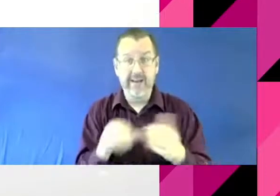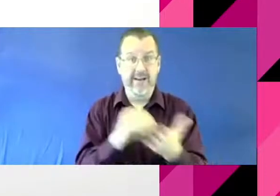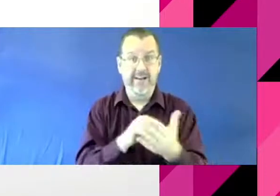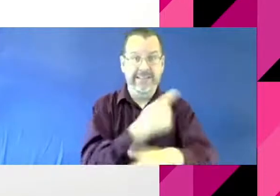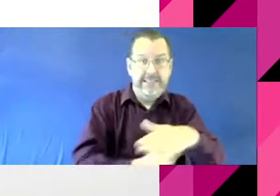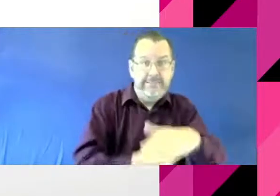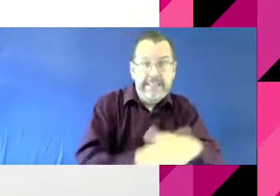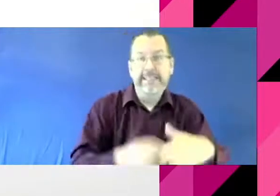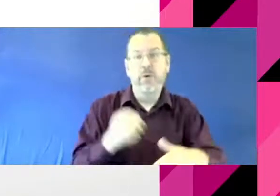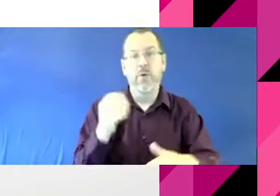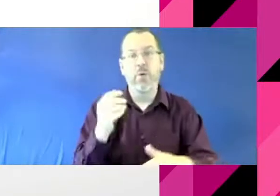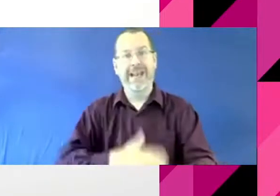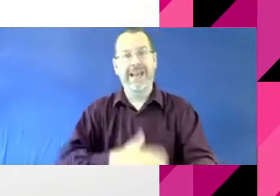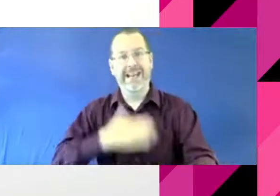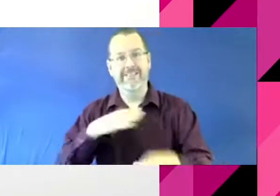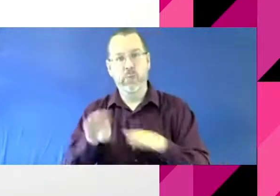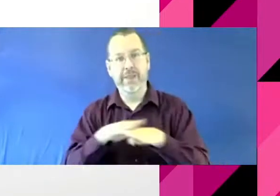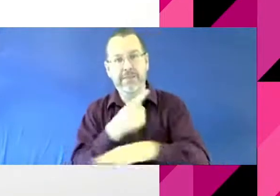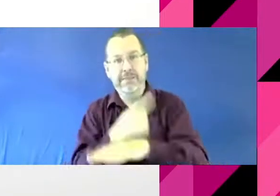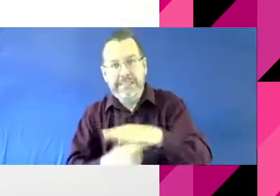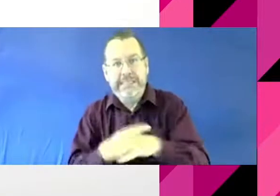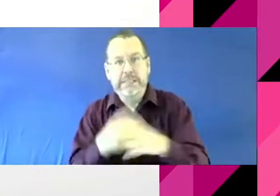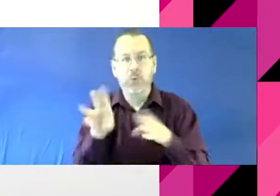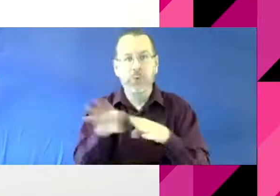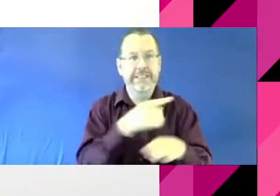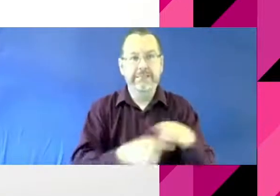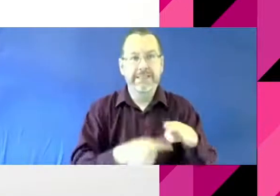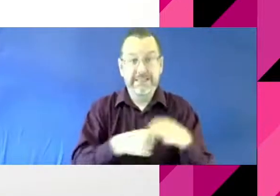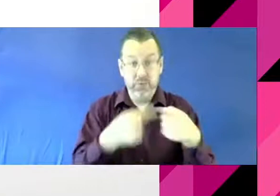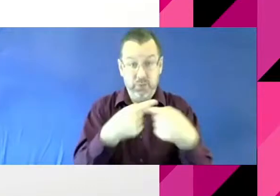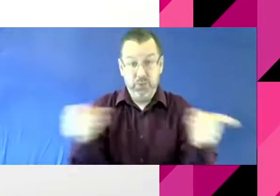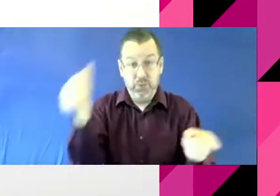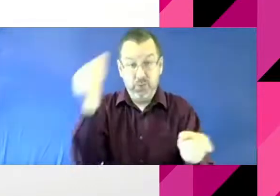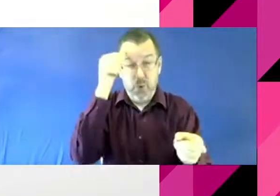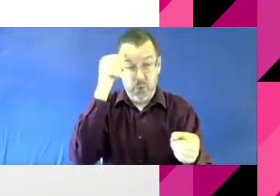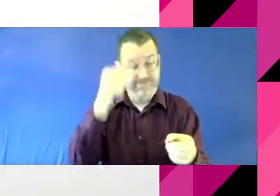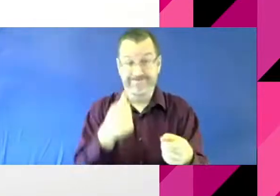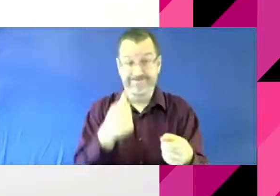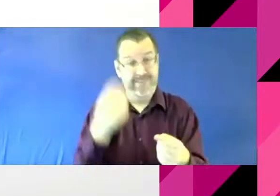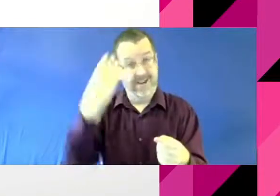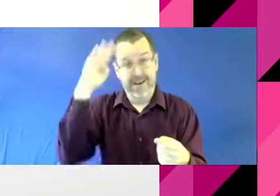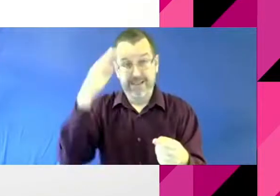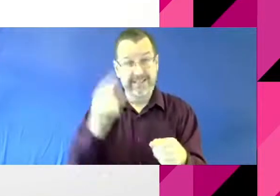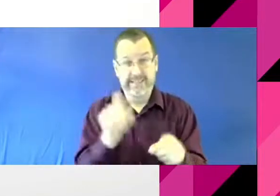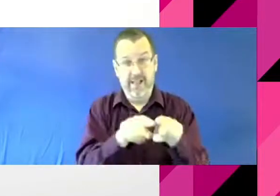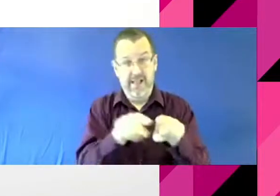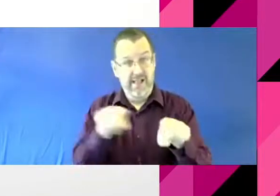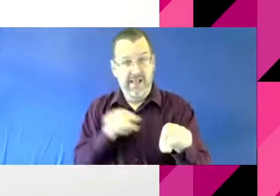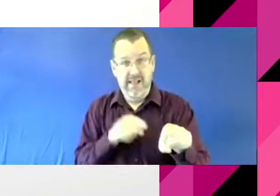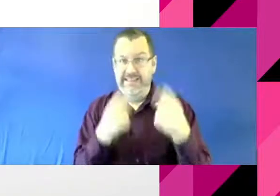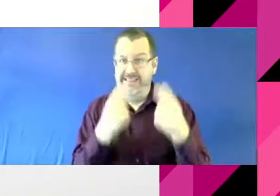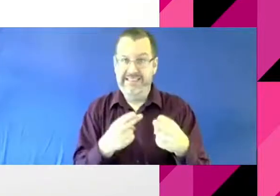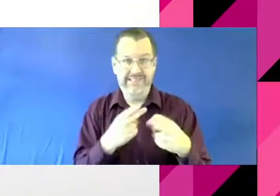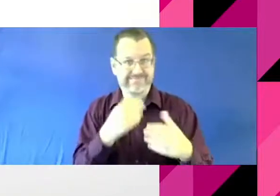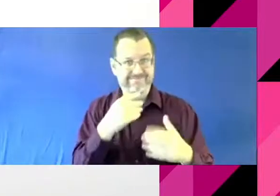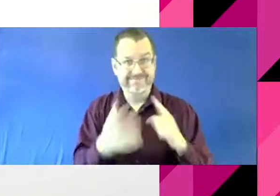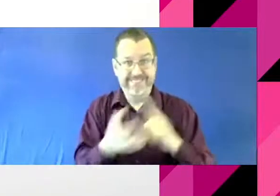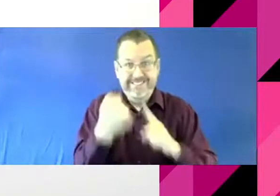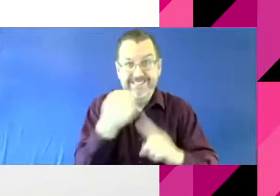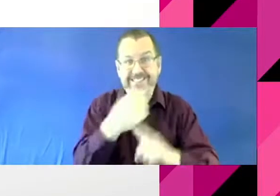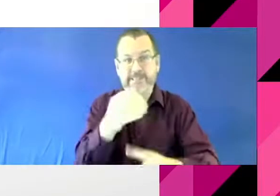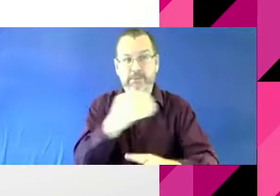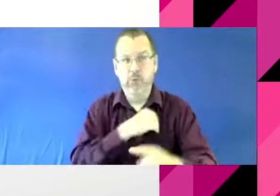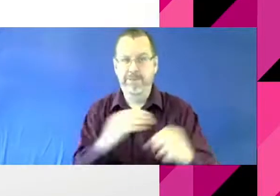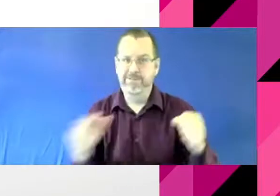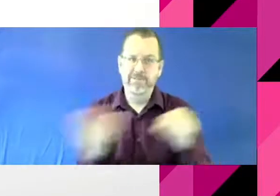with a disability knows that there is a long way to go in Ireland's journey towards full implementation and compliance